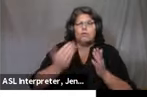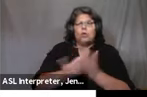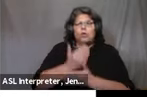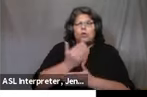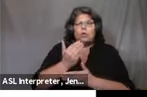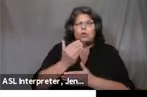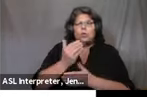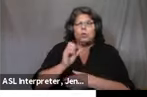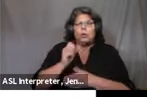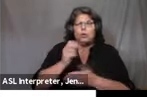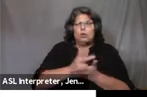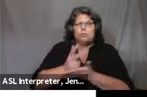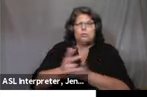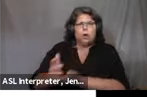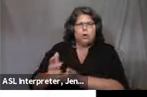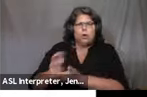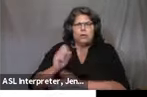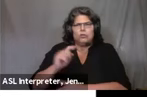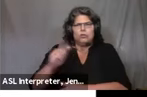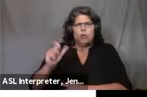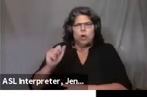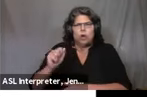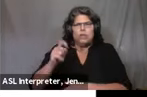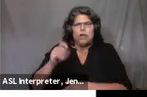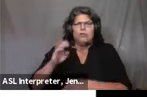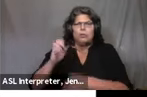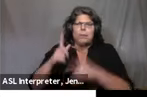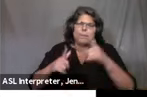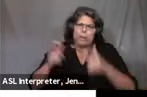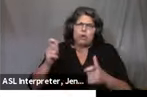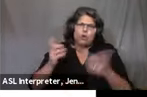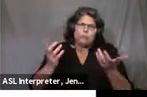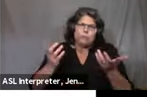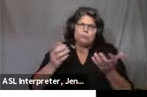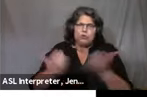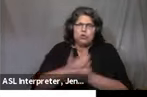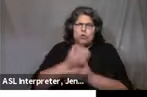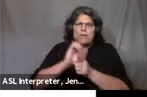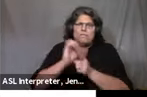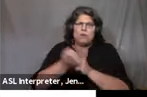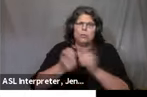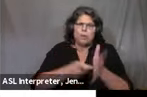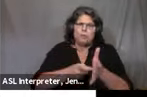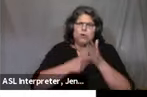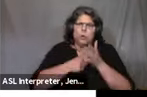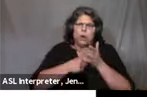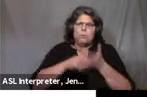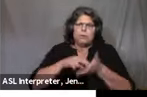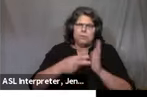standards. The new stalls will have to be larger. Yes, thank you, Stephen.